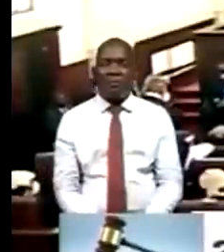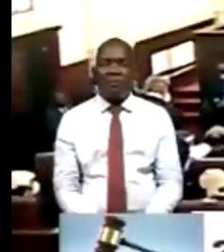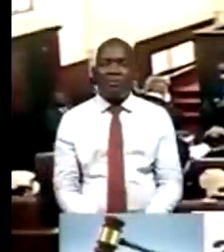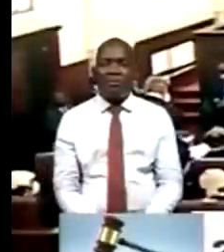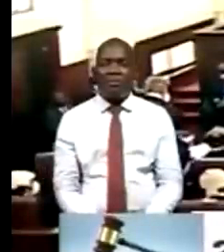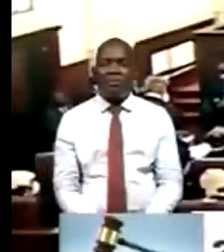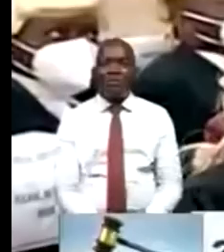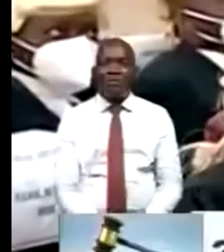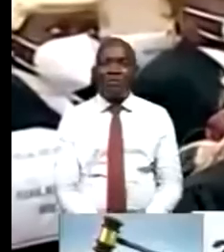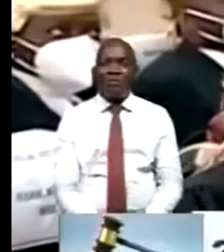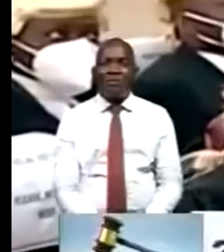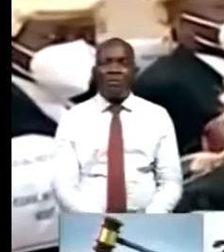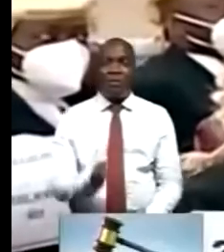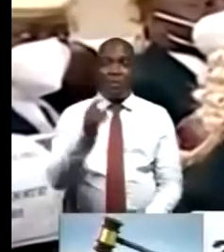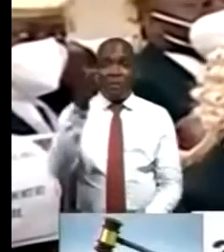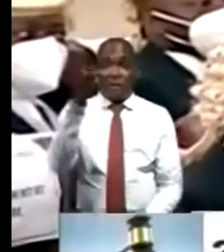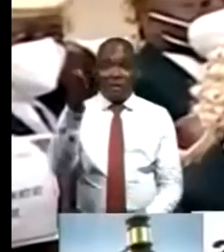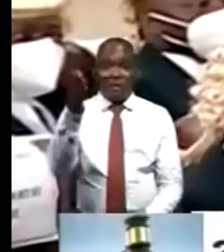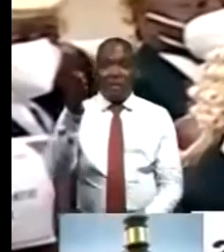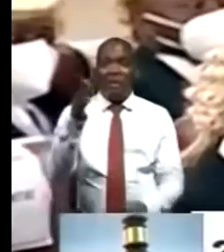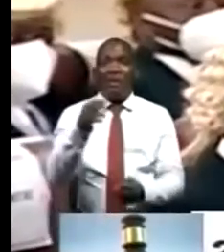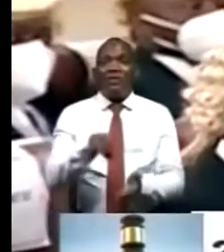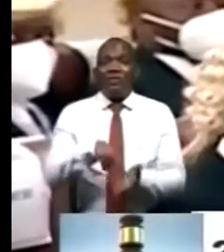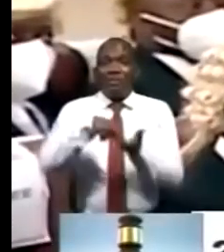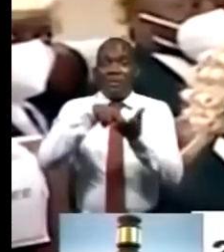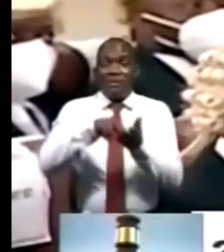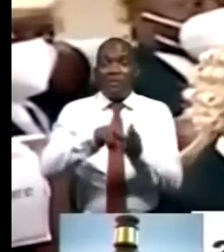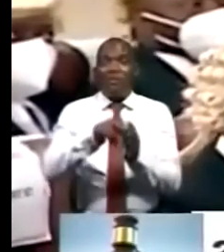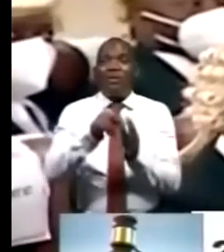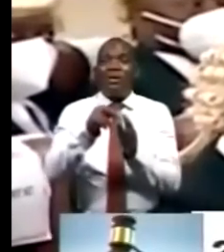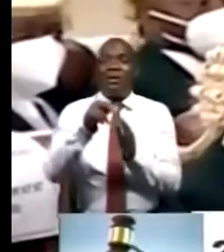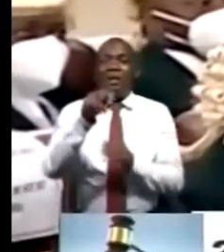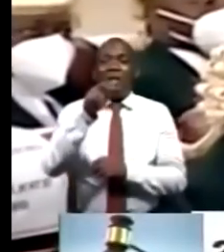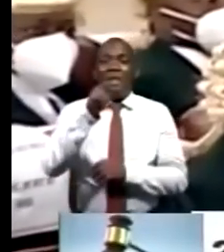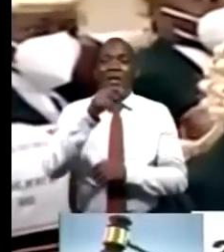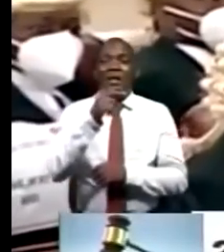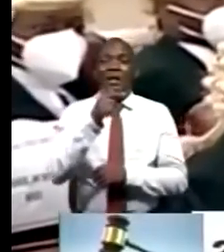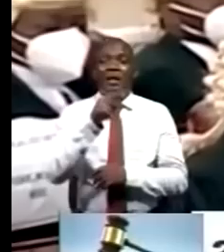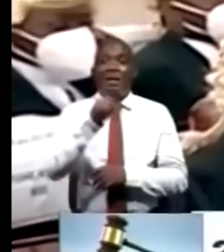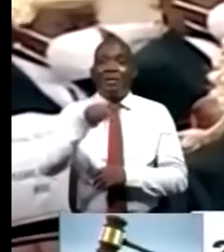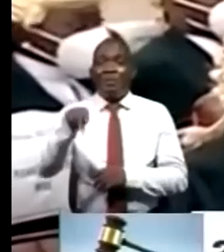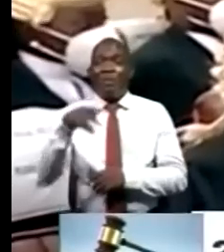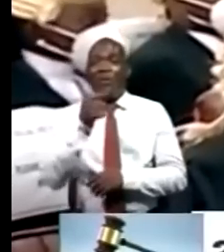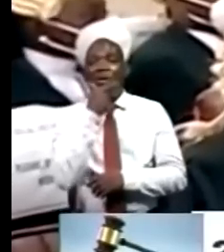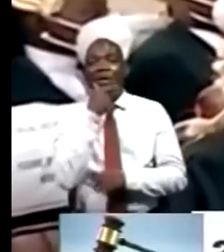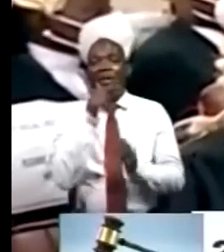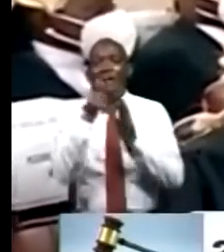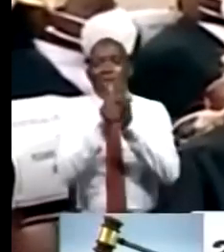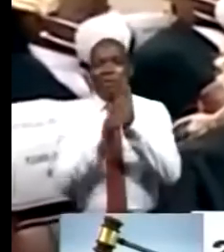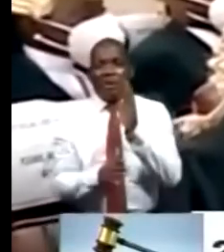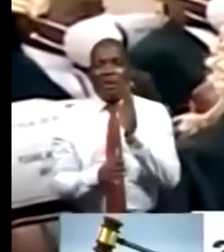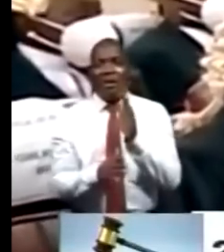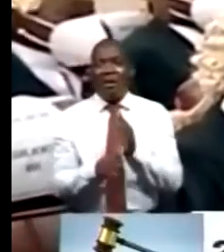Please, it's your lordships, I appear for the second respondent. My lords, with me are my learned colleagues, Frank Davis,